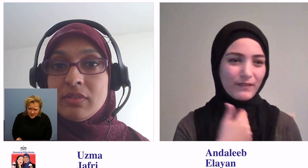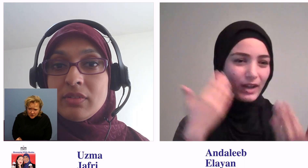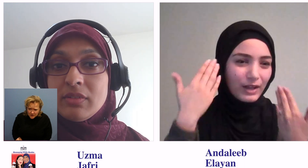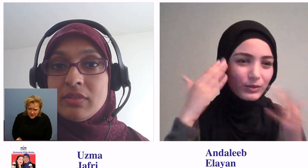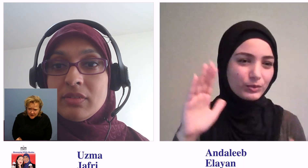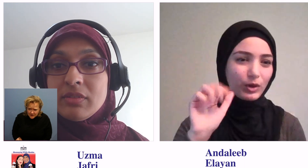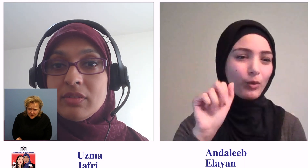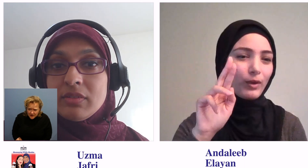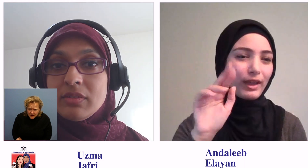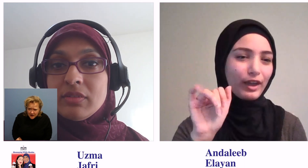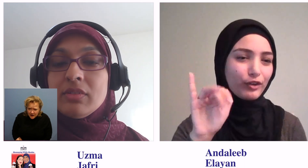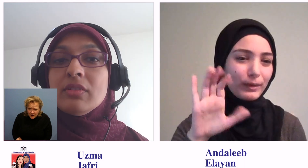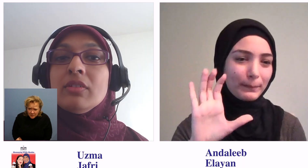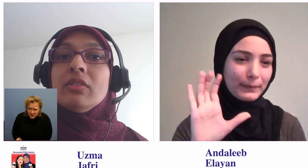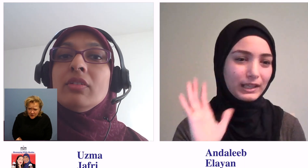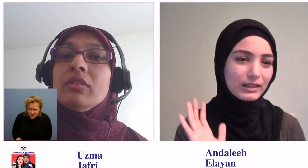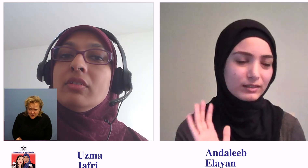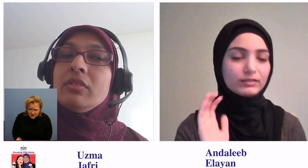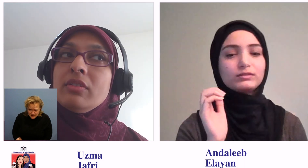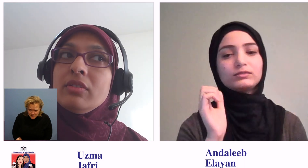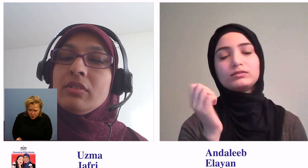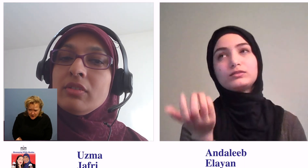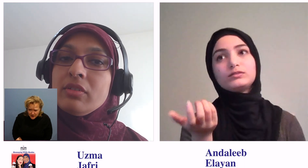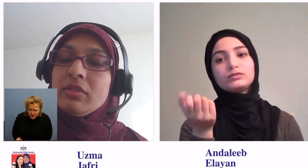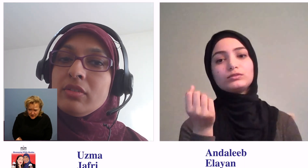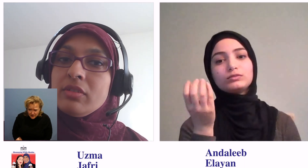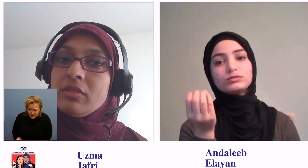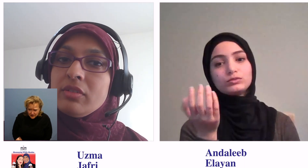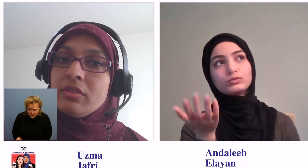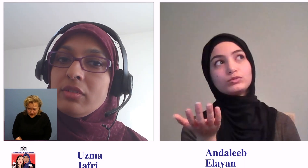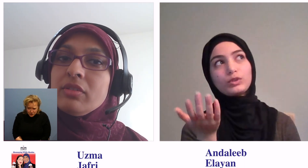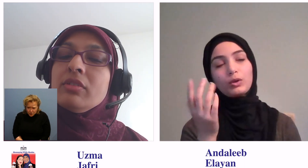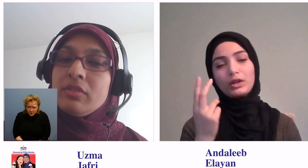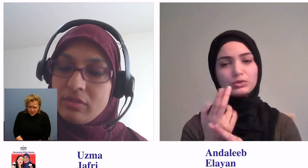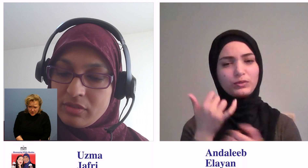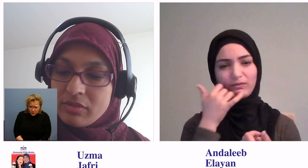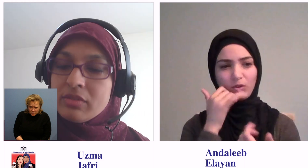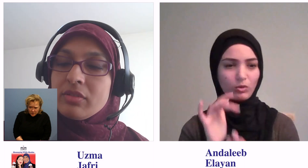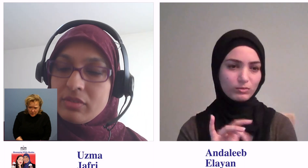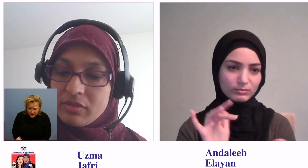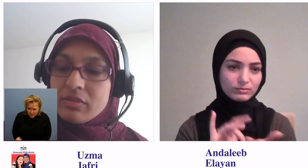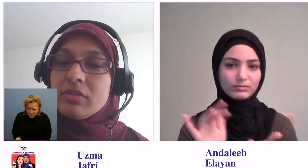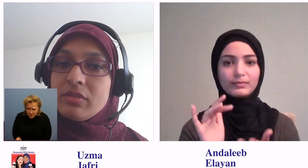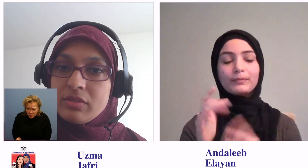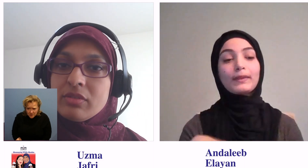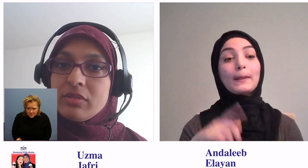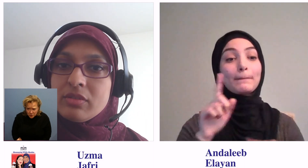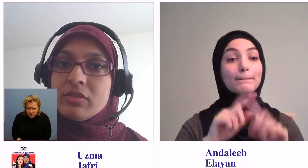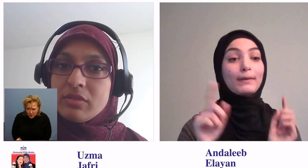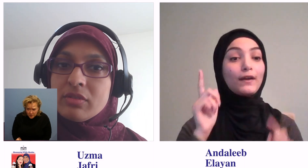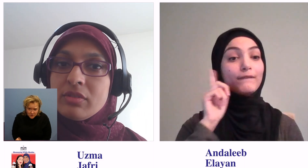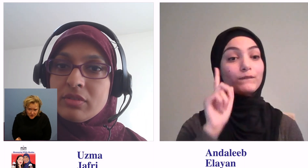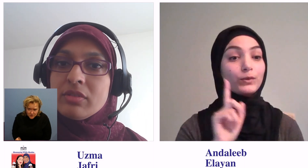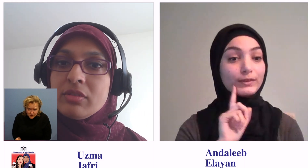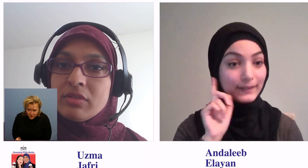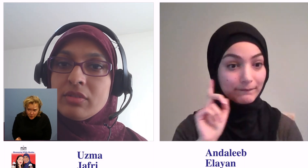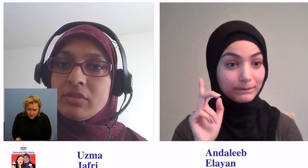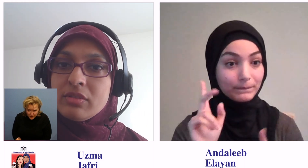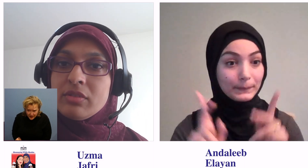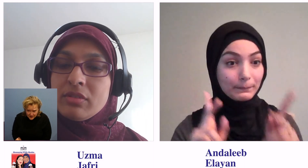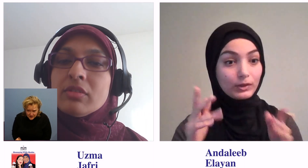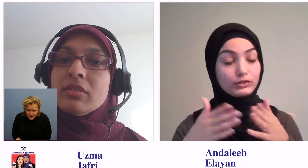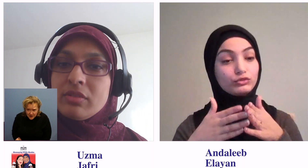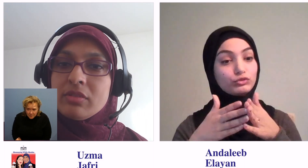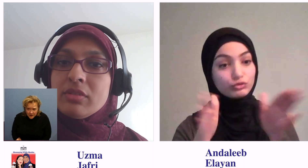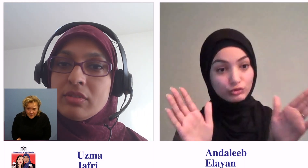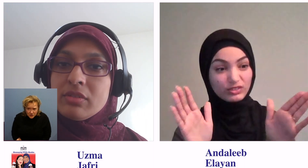automatically translate. Um, because nobody, uh, like interpreters or other people, my family, if I'm going with them, don't know Arabic. So I use the phone